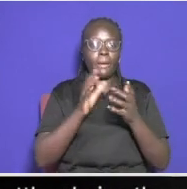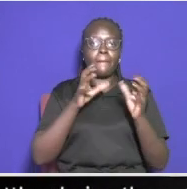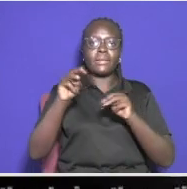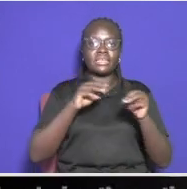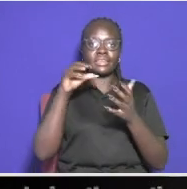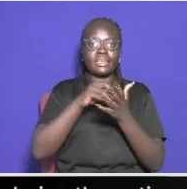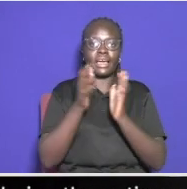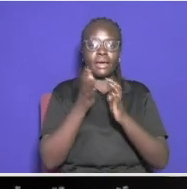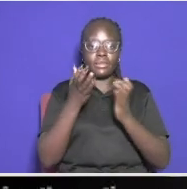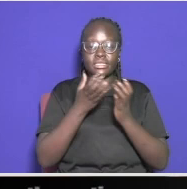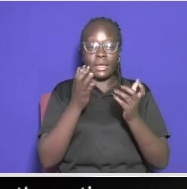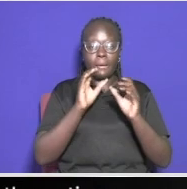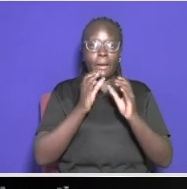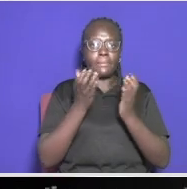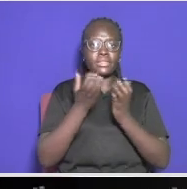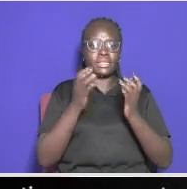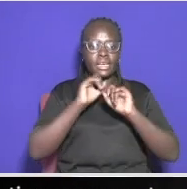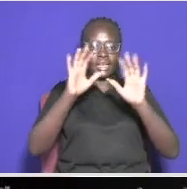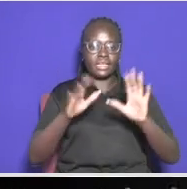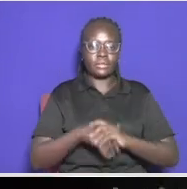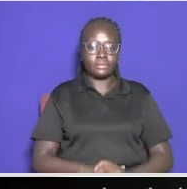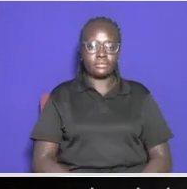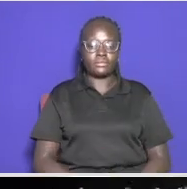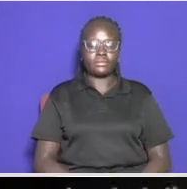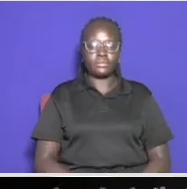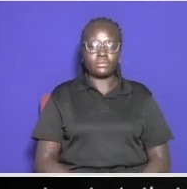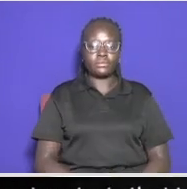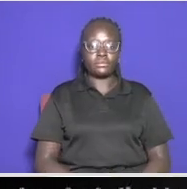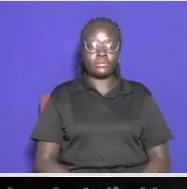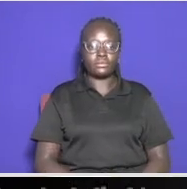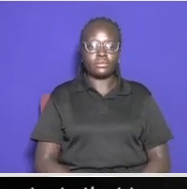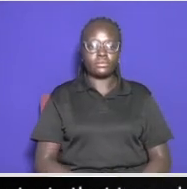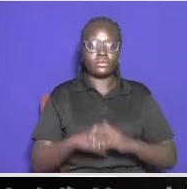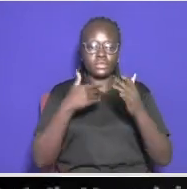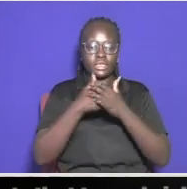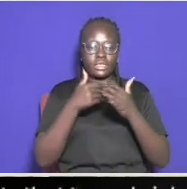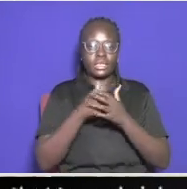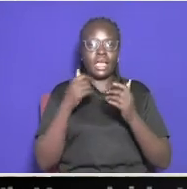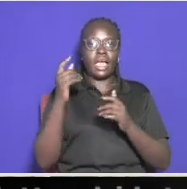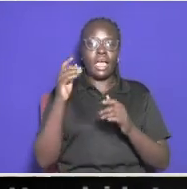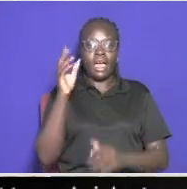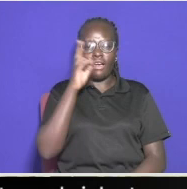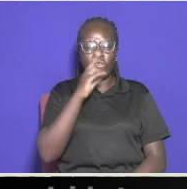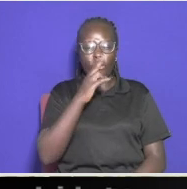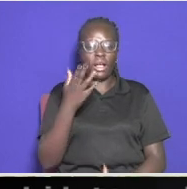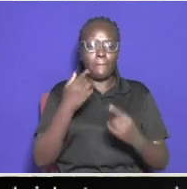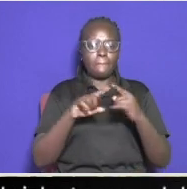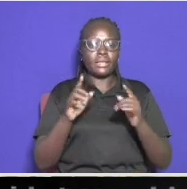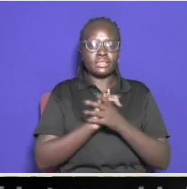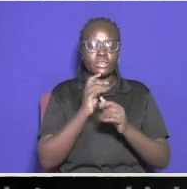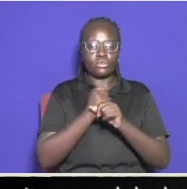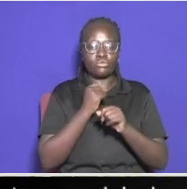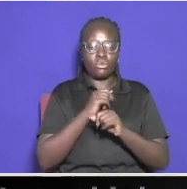pastries business is quite clear. The origin of the name began almost not like a joke, but we're just trying to play around